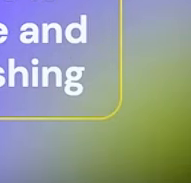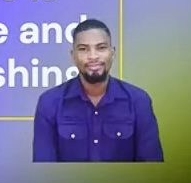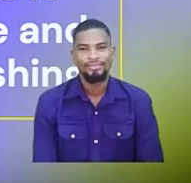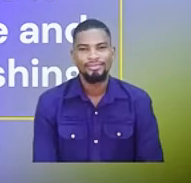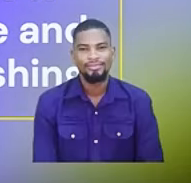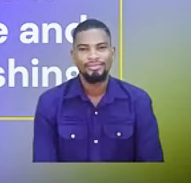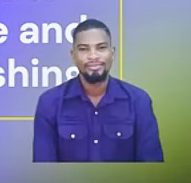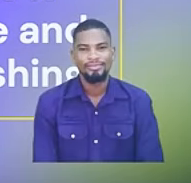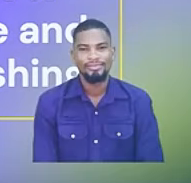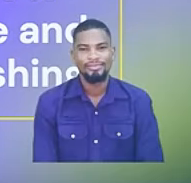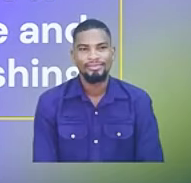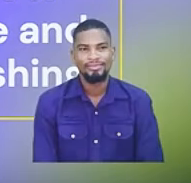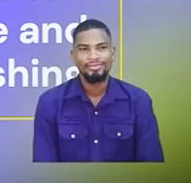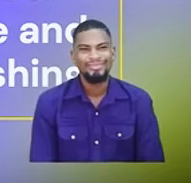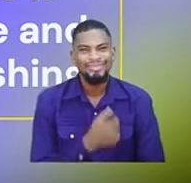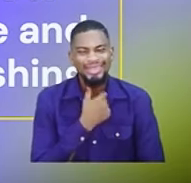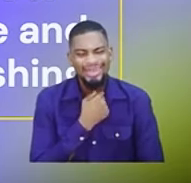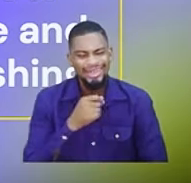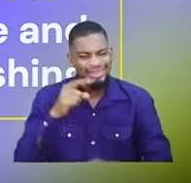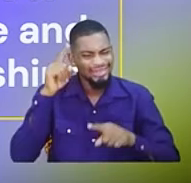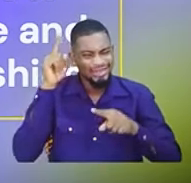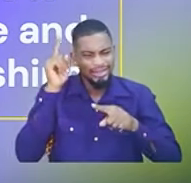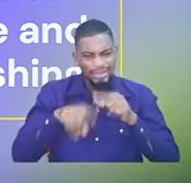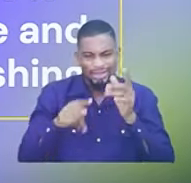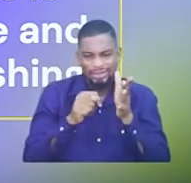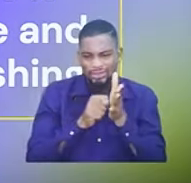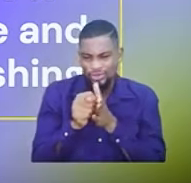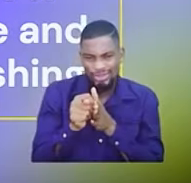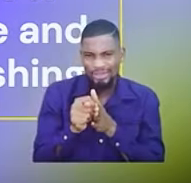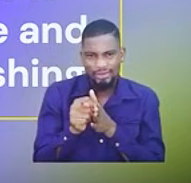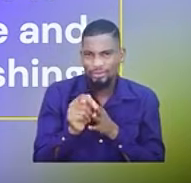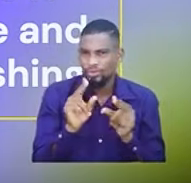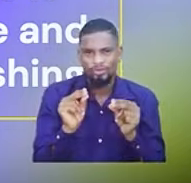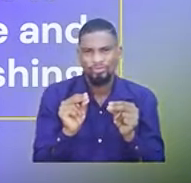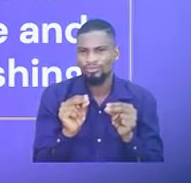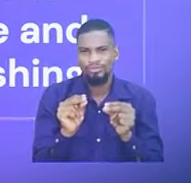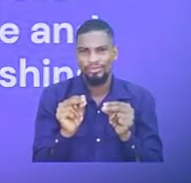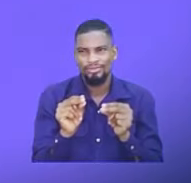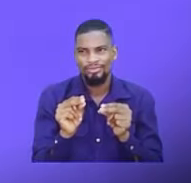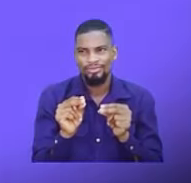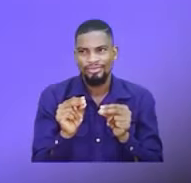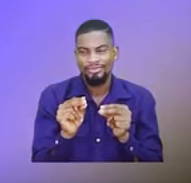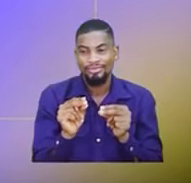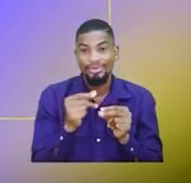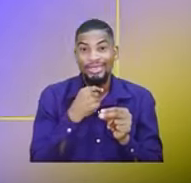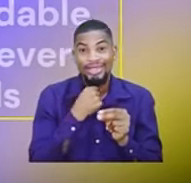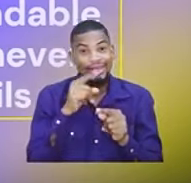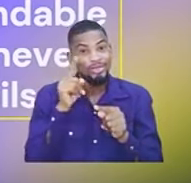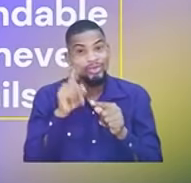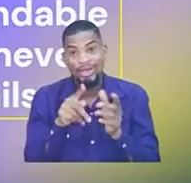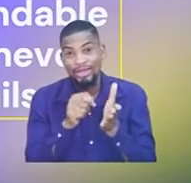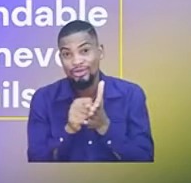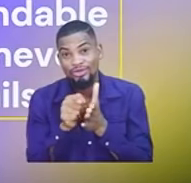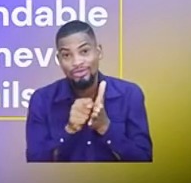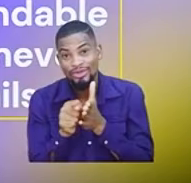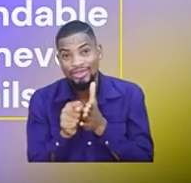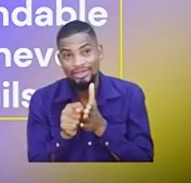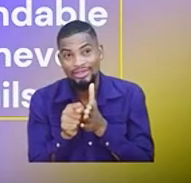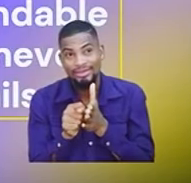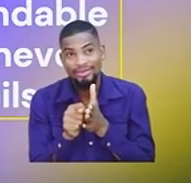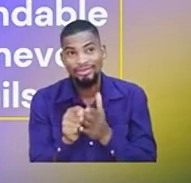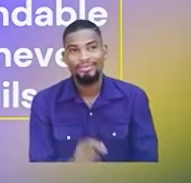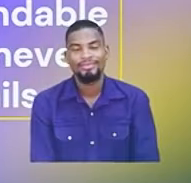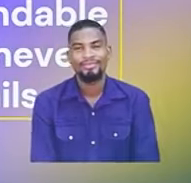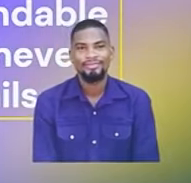Lust cannot be trusted like Amnon. When you see that somebody is lusting after you, don't hang around